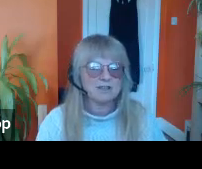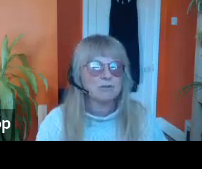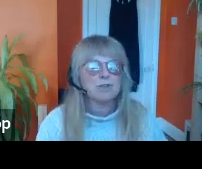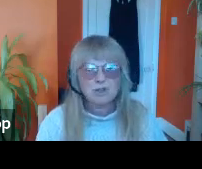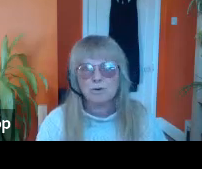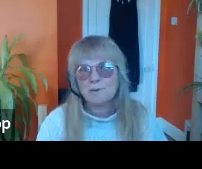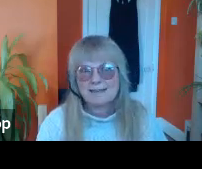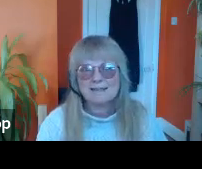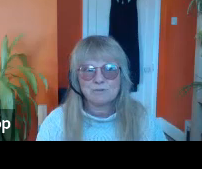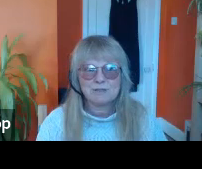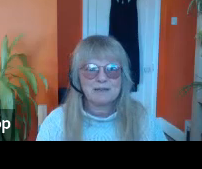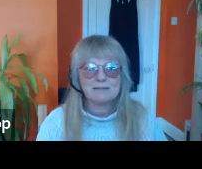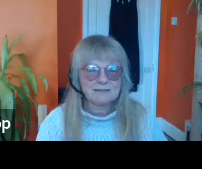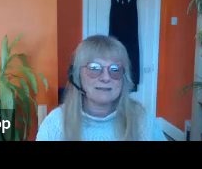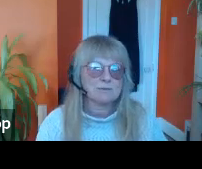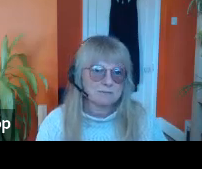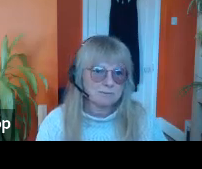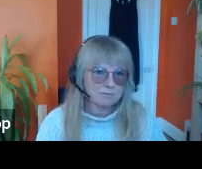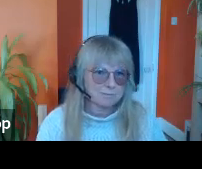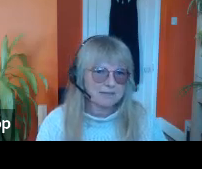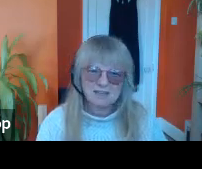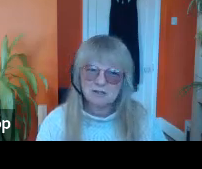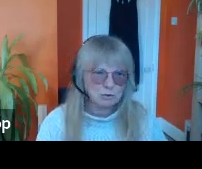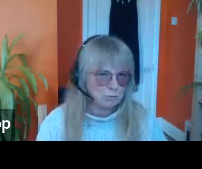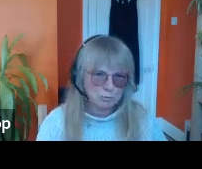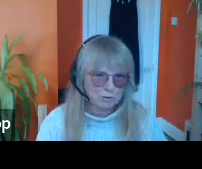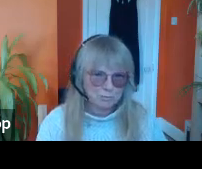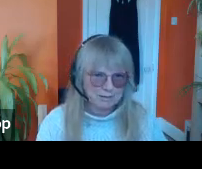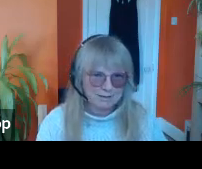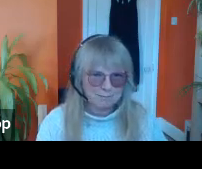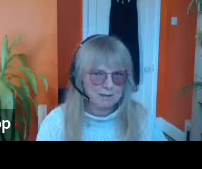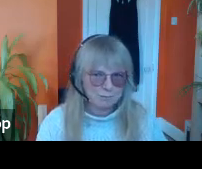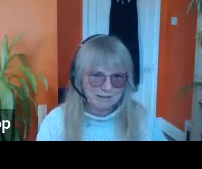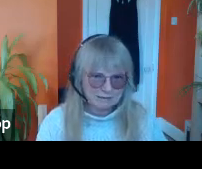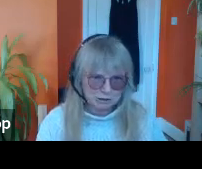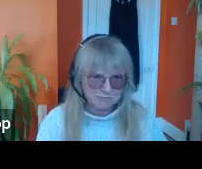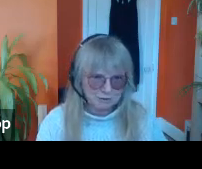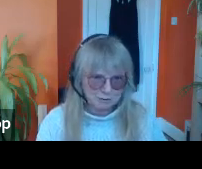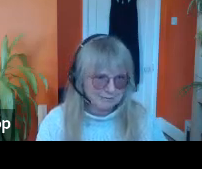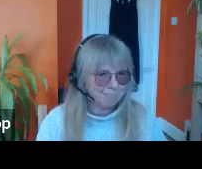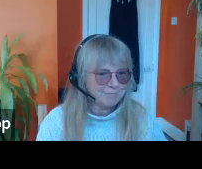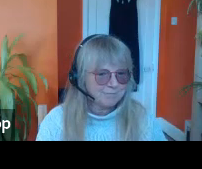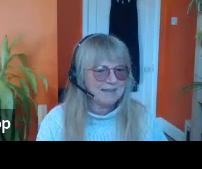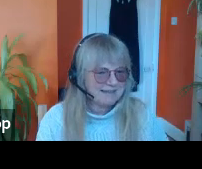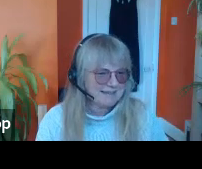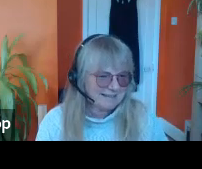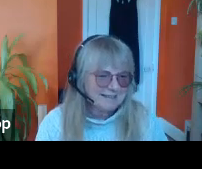skills, your autonomy and your independence. And that's really important for me because I do not work well in a micromanaged